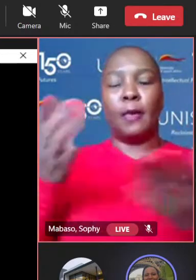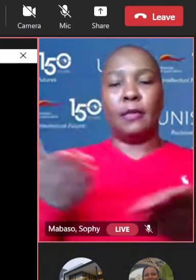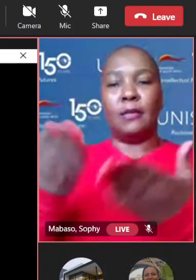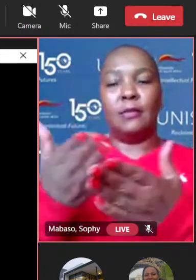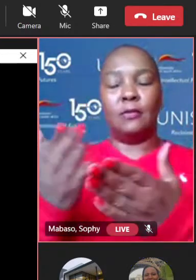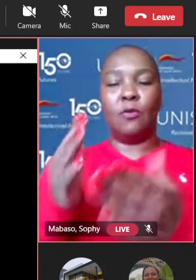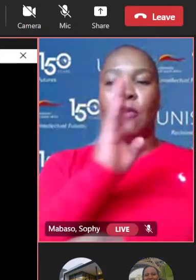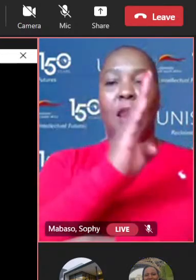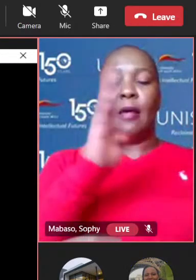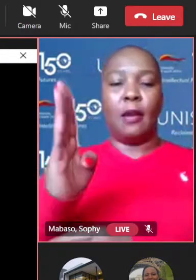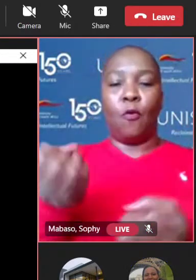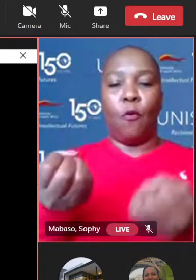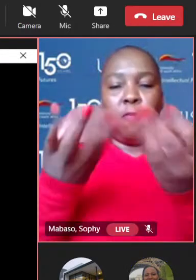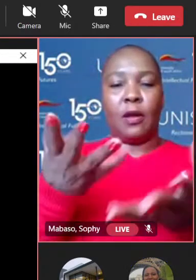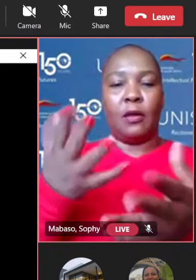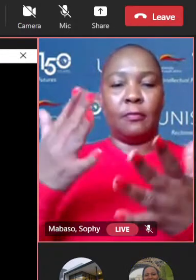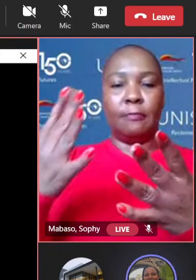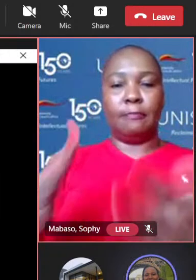offer.